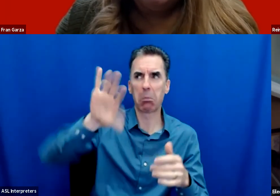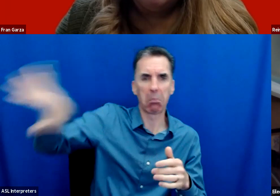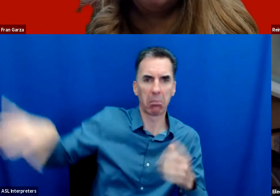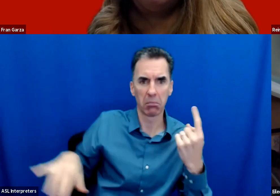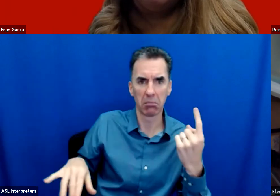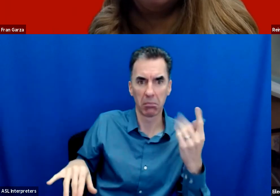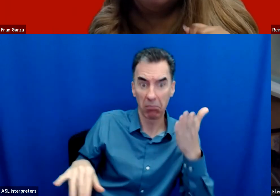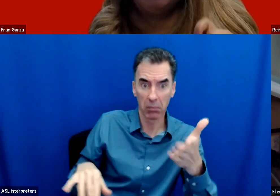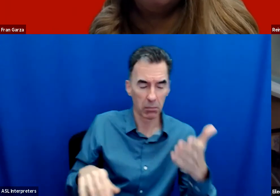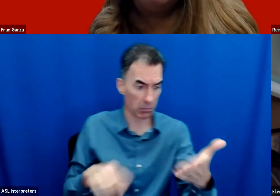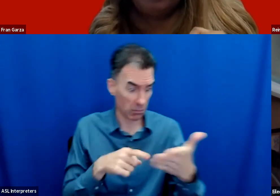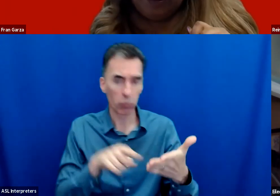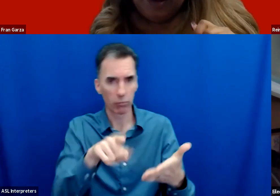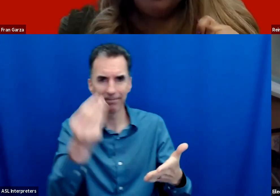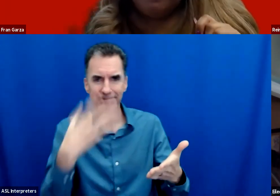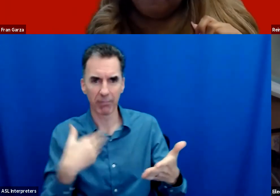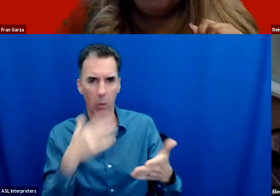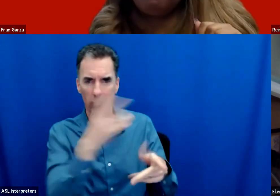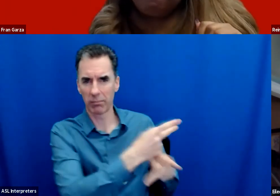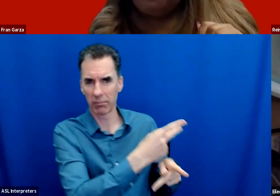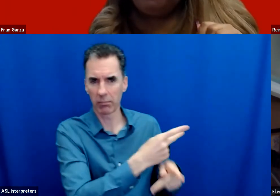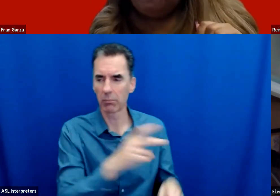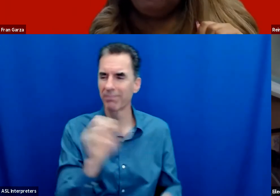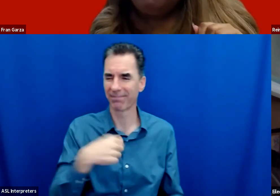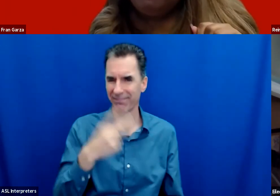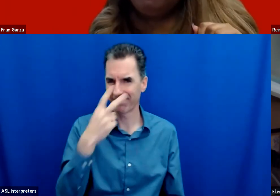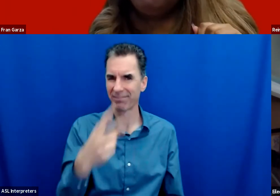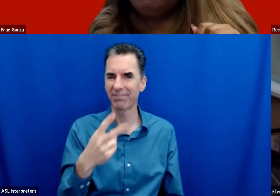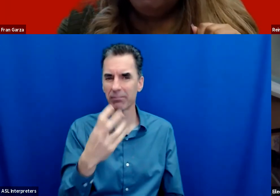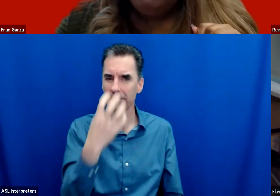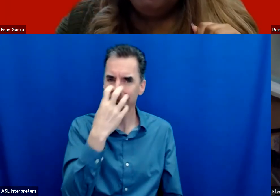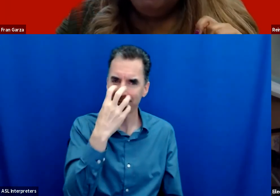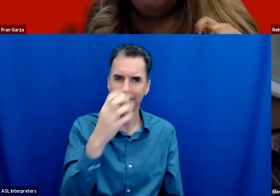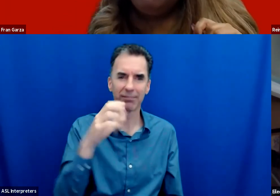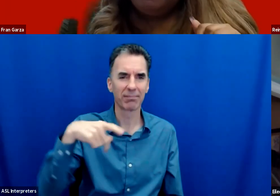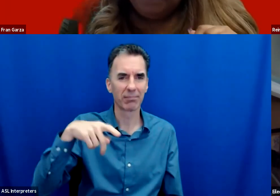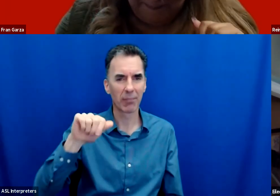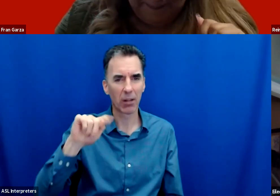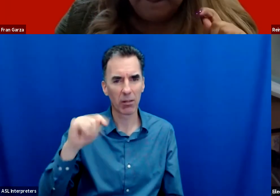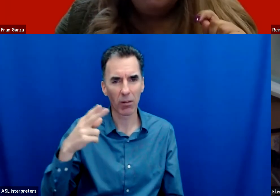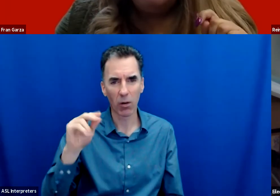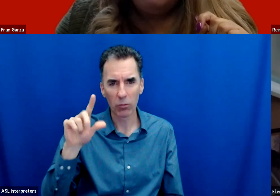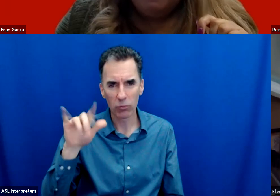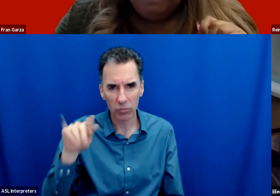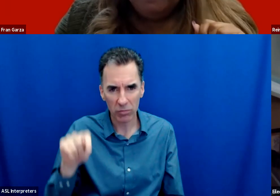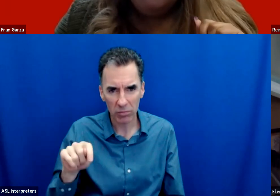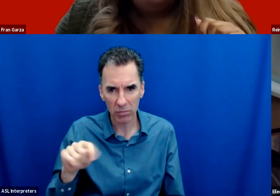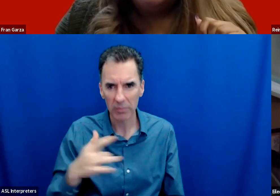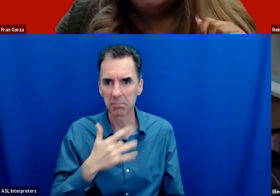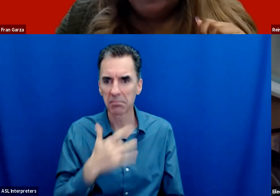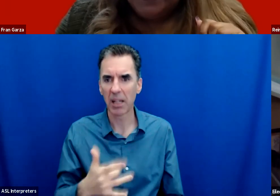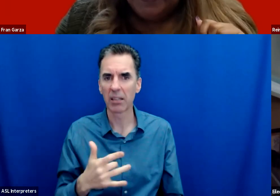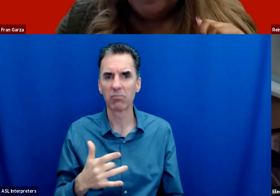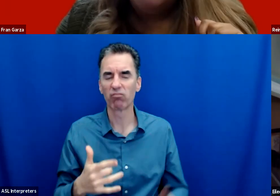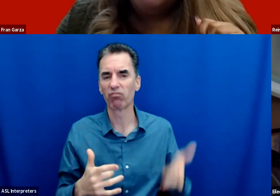it up to our attention. Okay, because I've seen that with anesthesiologists, pathologists. They tend to bill at the full rate,